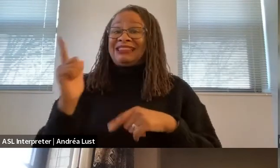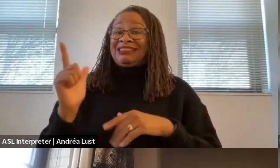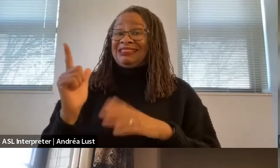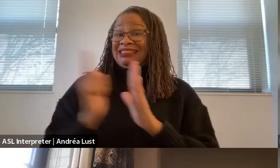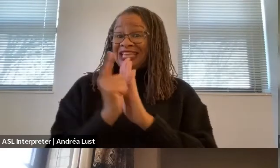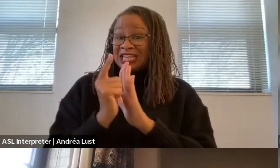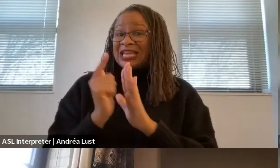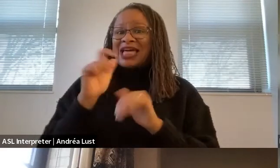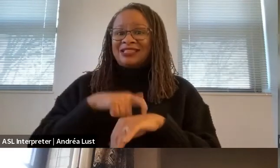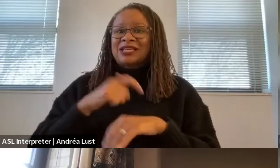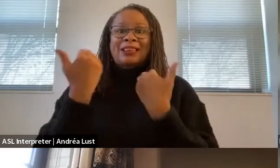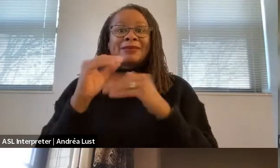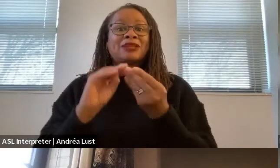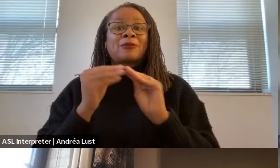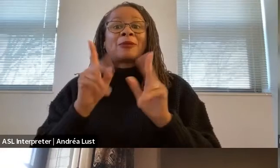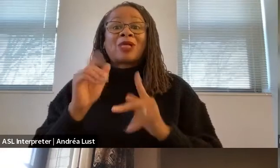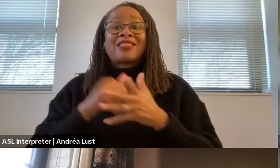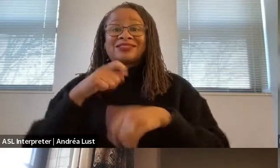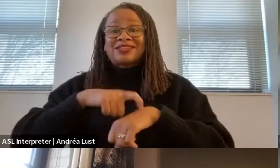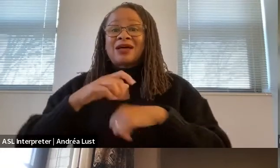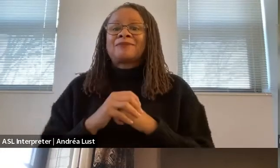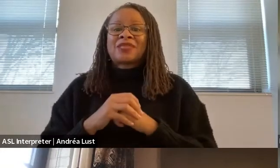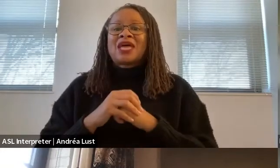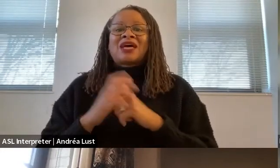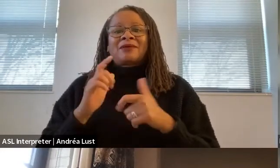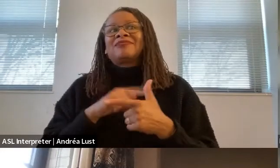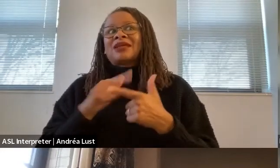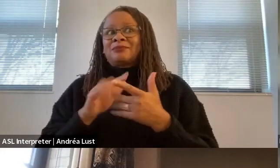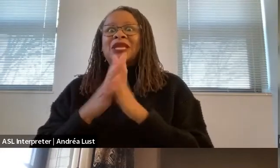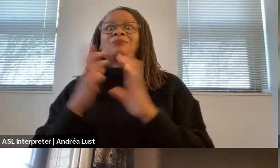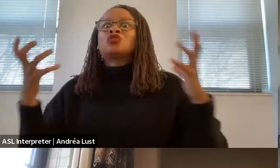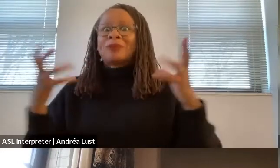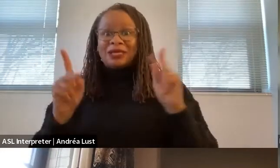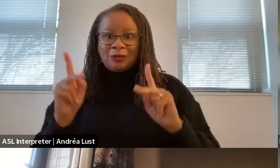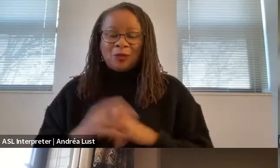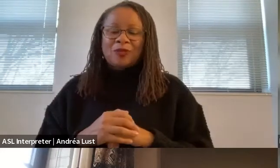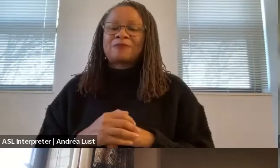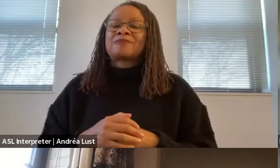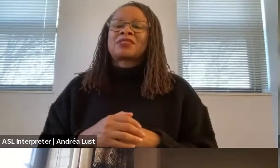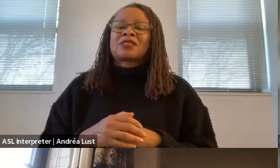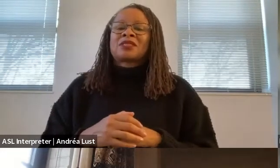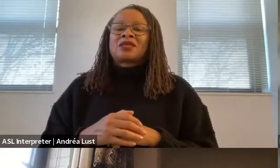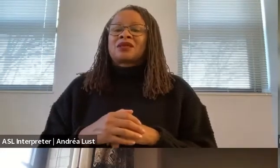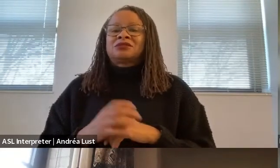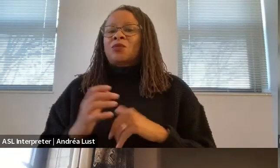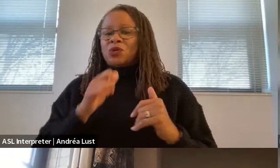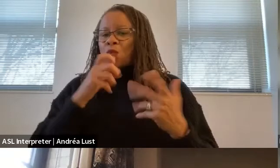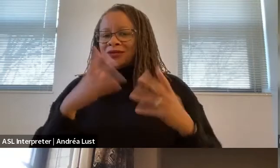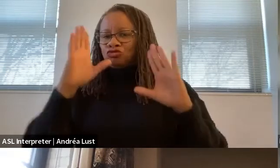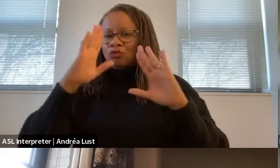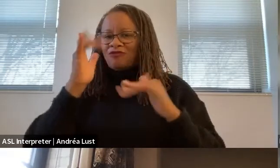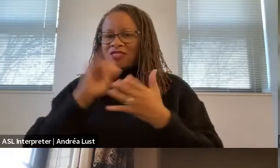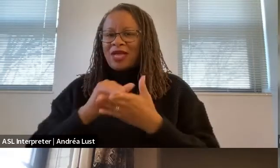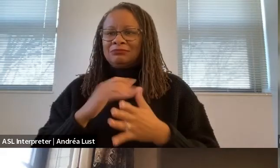before it became a gathering of too many people. I hope this doesn't get us in trouble.